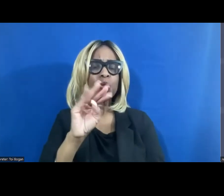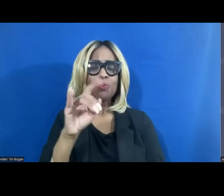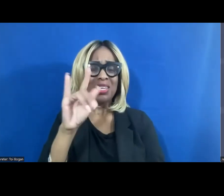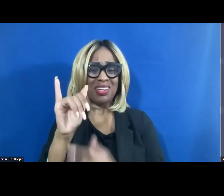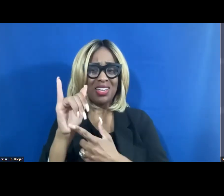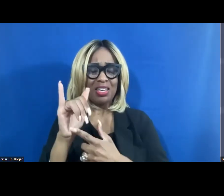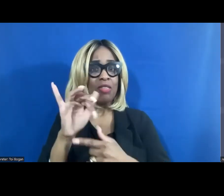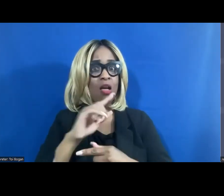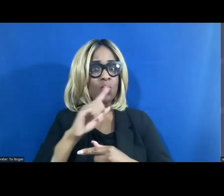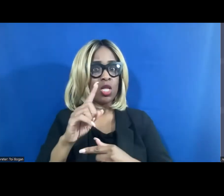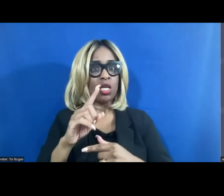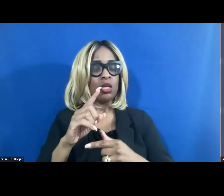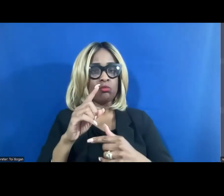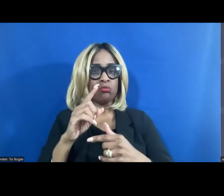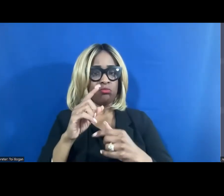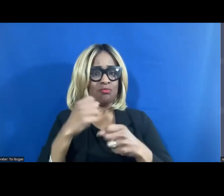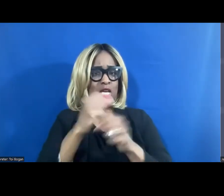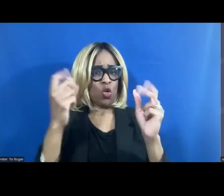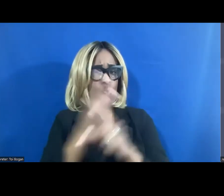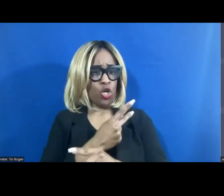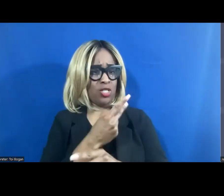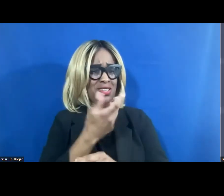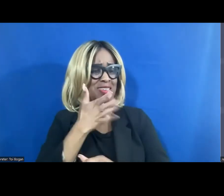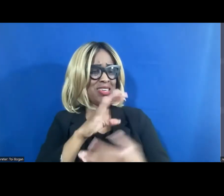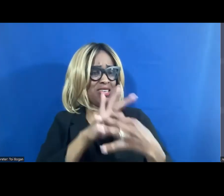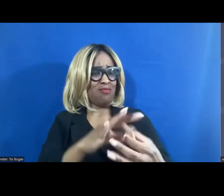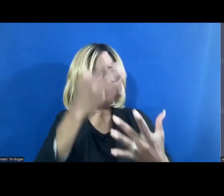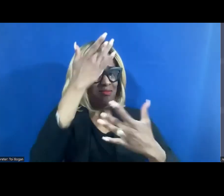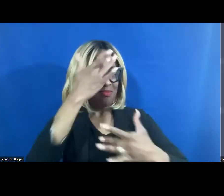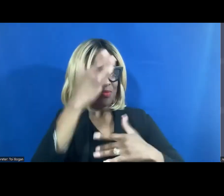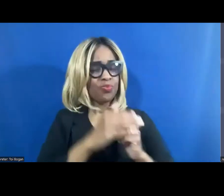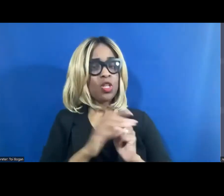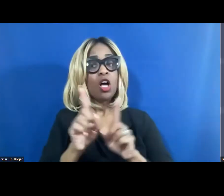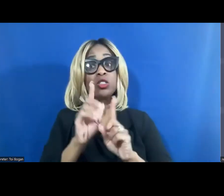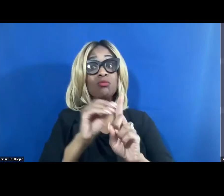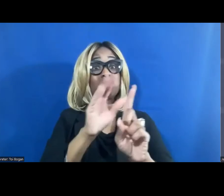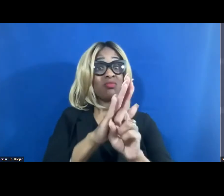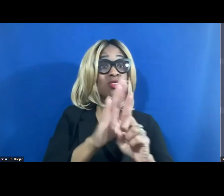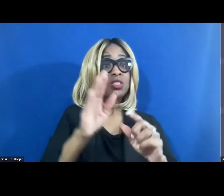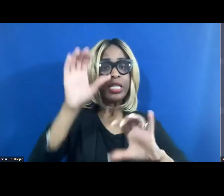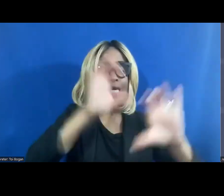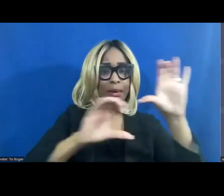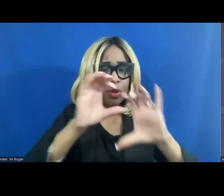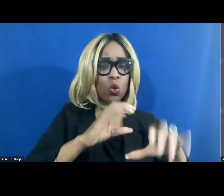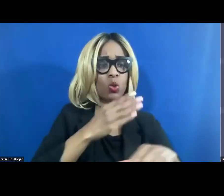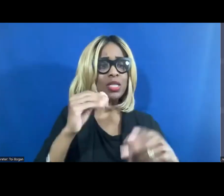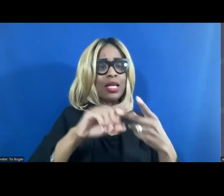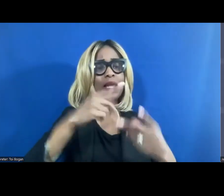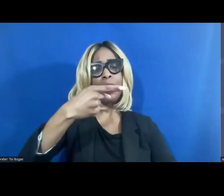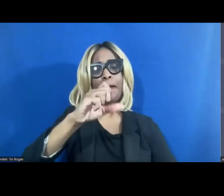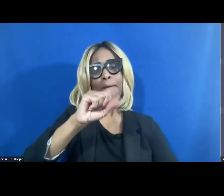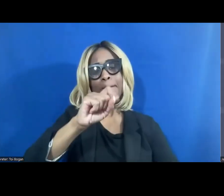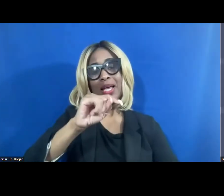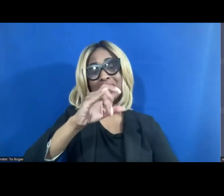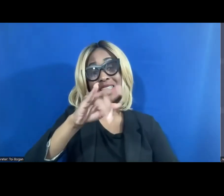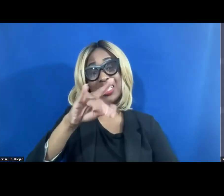really exacerbate heat-related illness. There's also exposure to chemicals and pesticides. There's regular application of